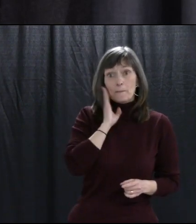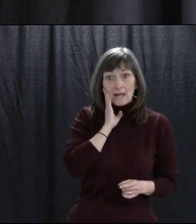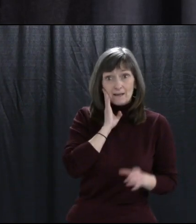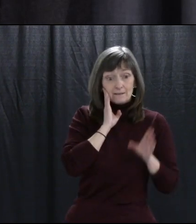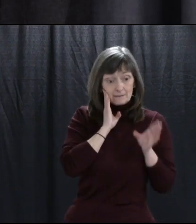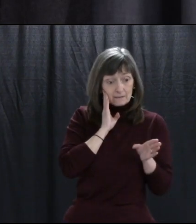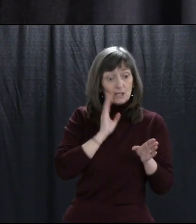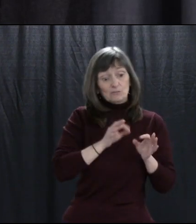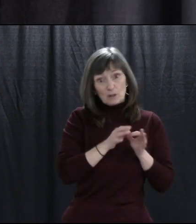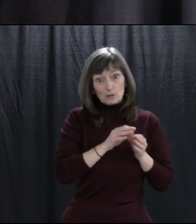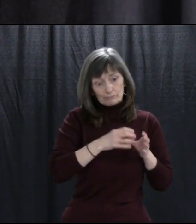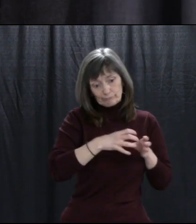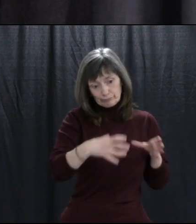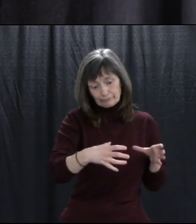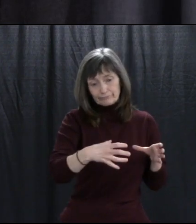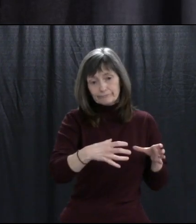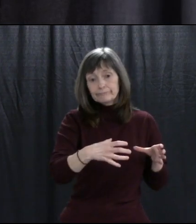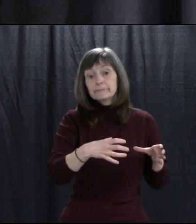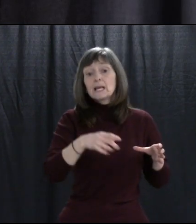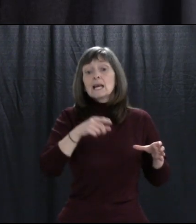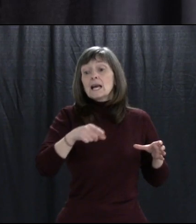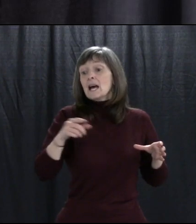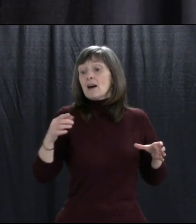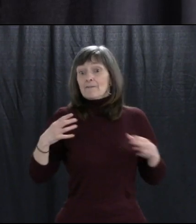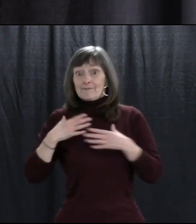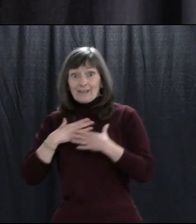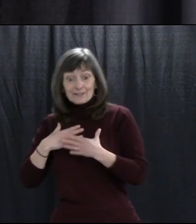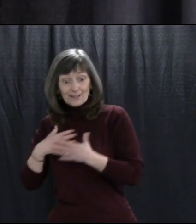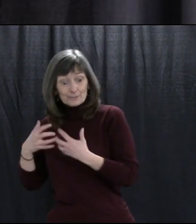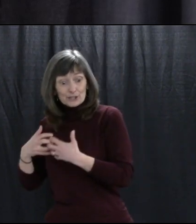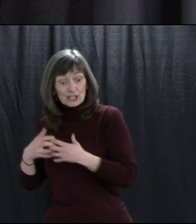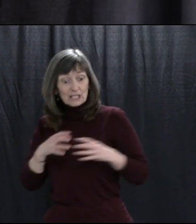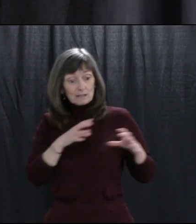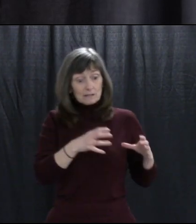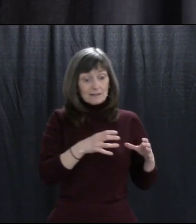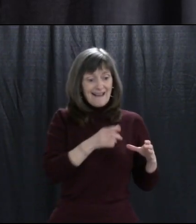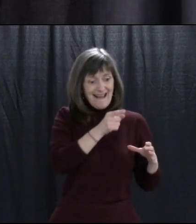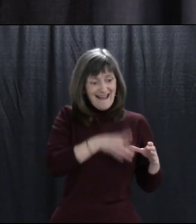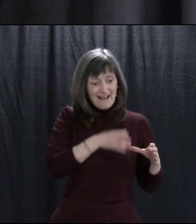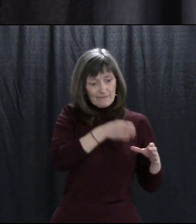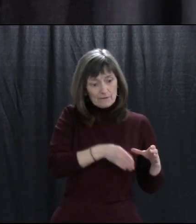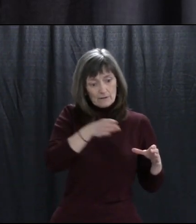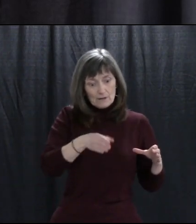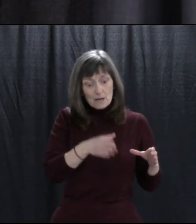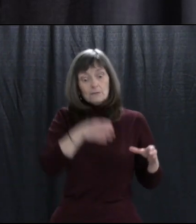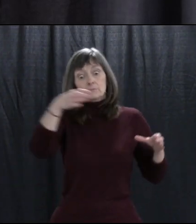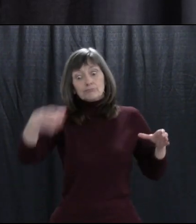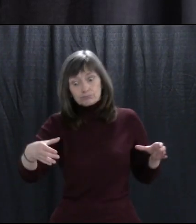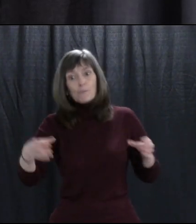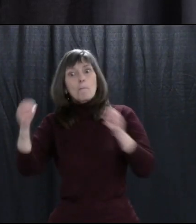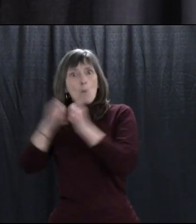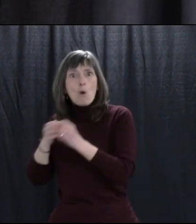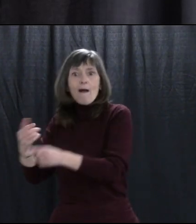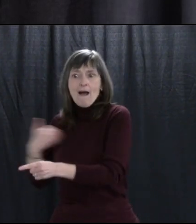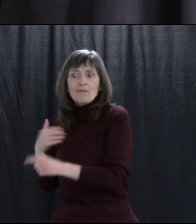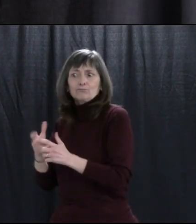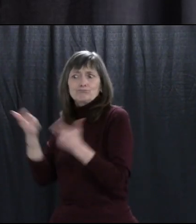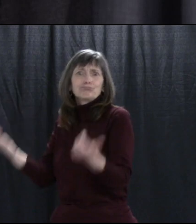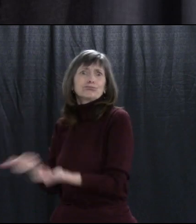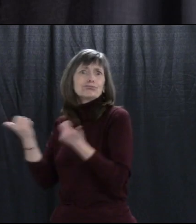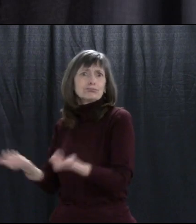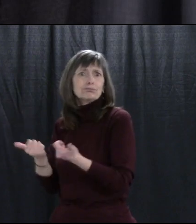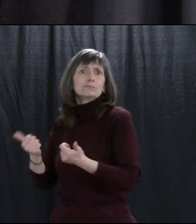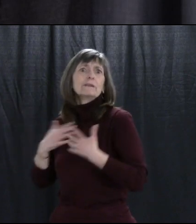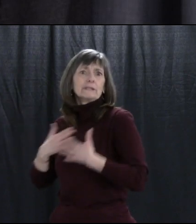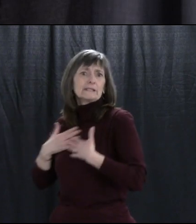ordered more of the ventilators. We have the ability to convert other inpatient beds into ICU